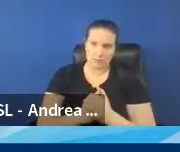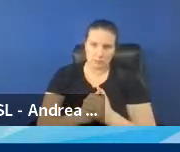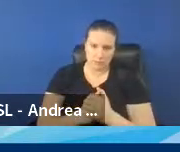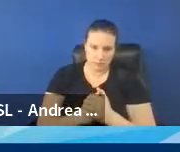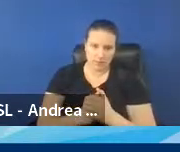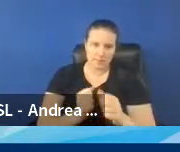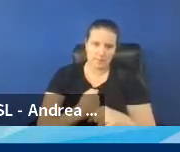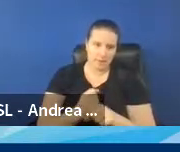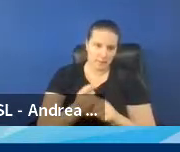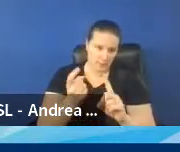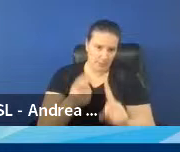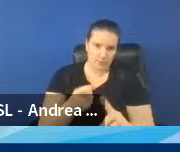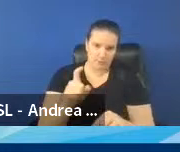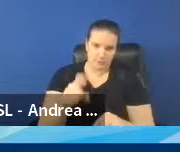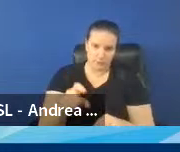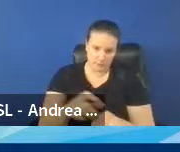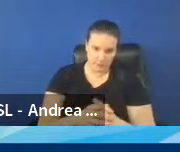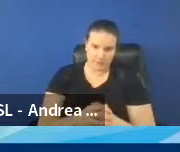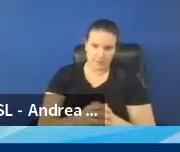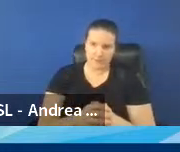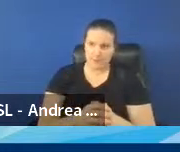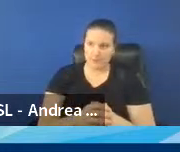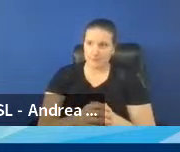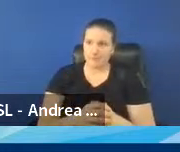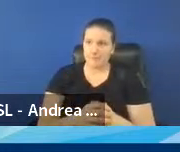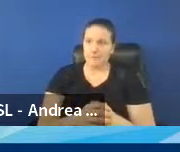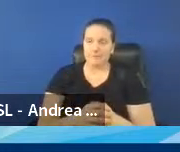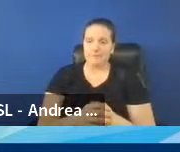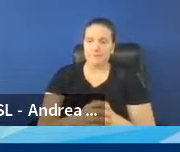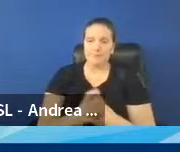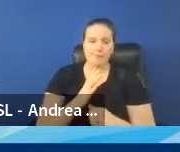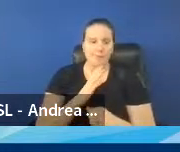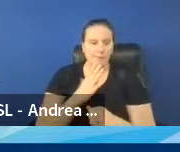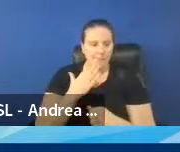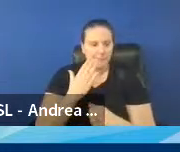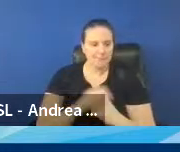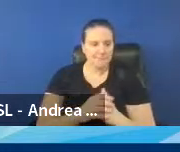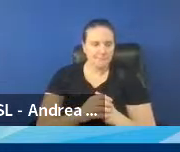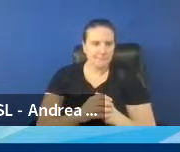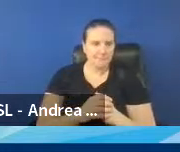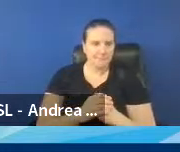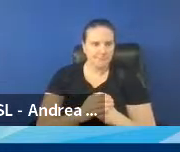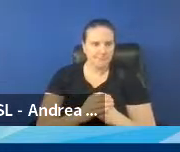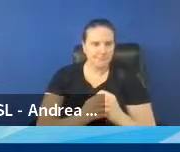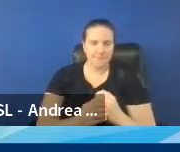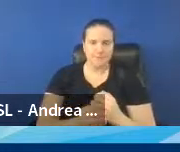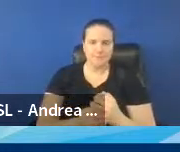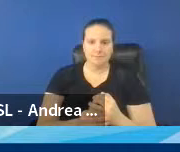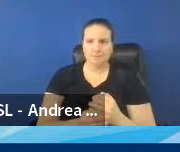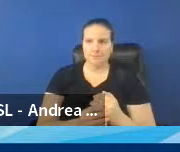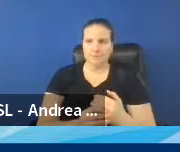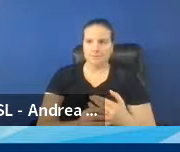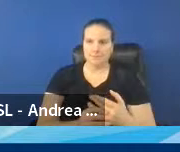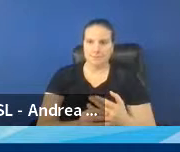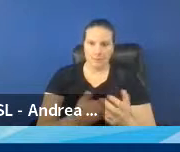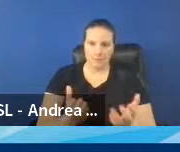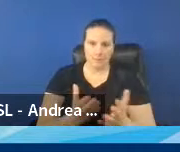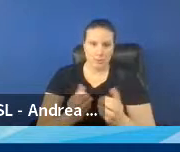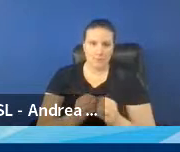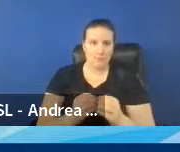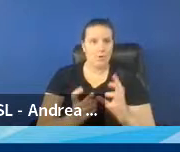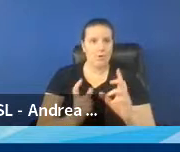make the points you need to make. Great, thank you. So I'm here to give you guys a